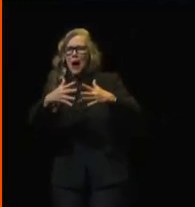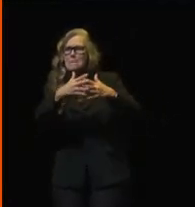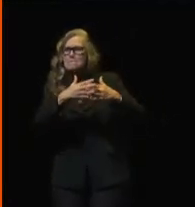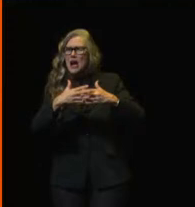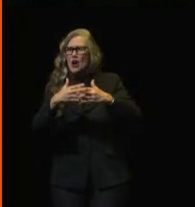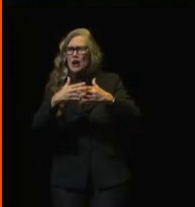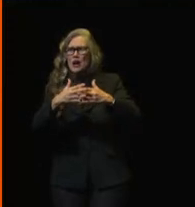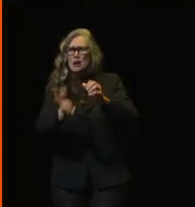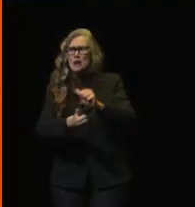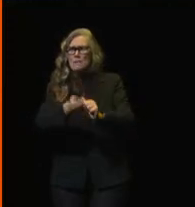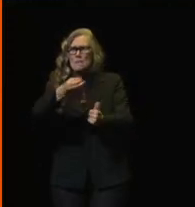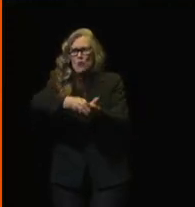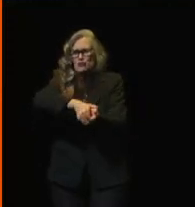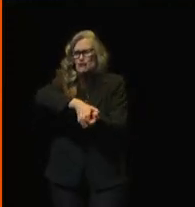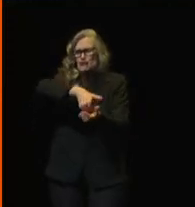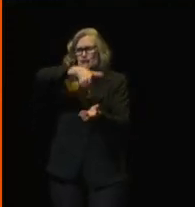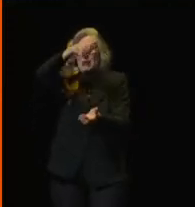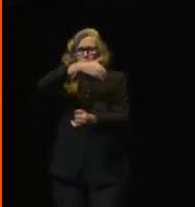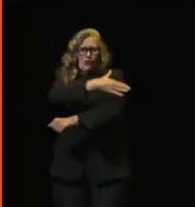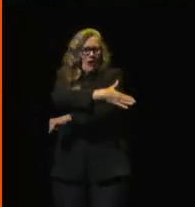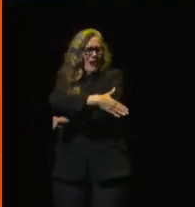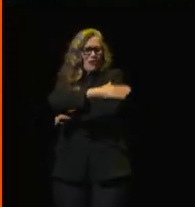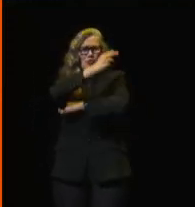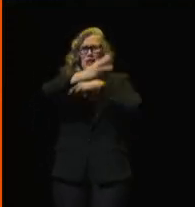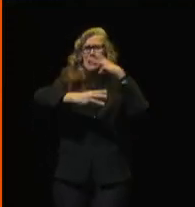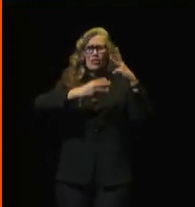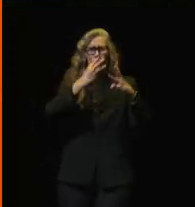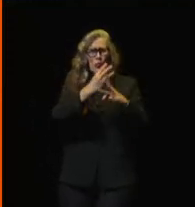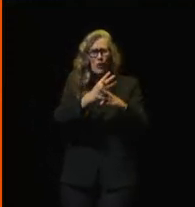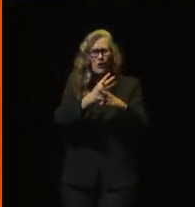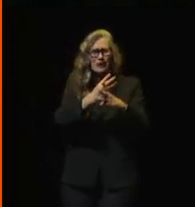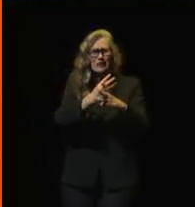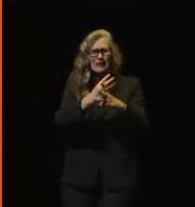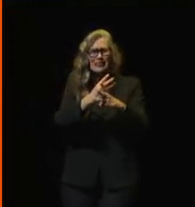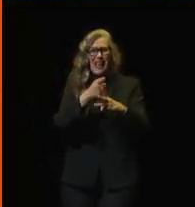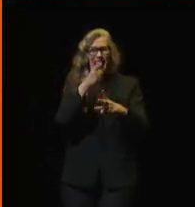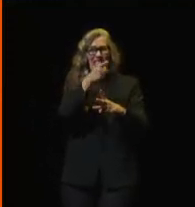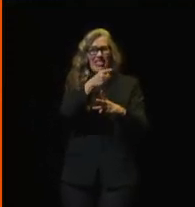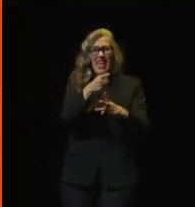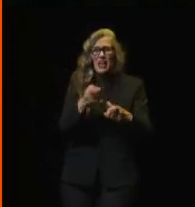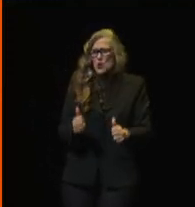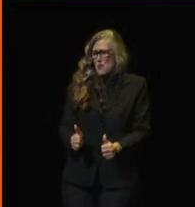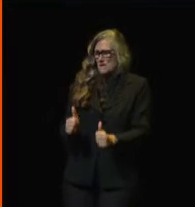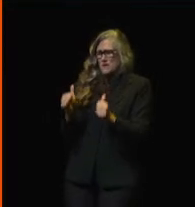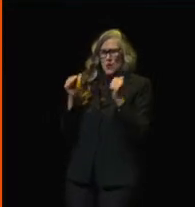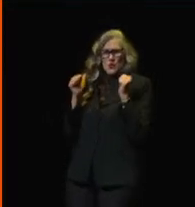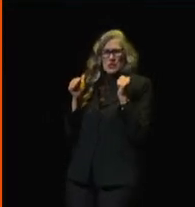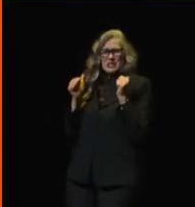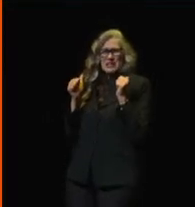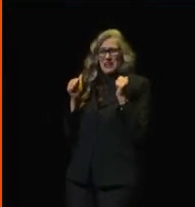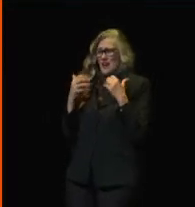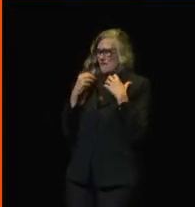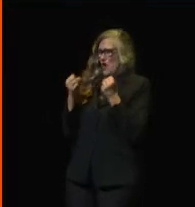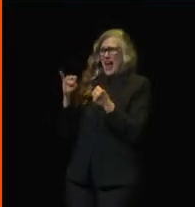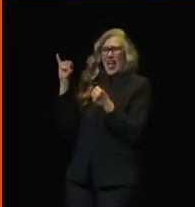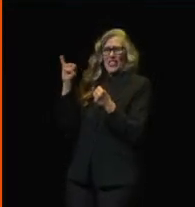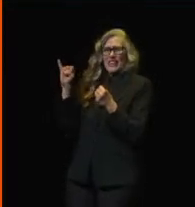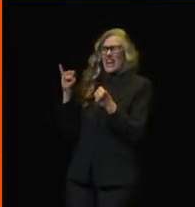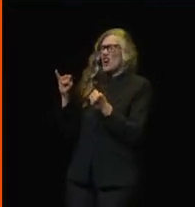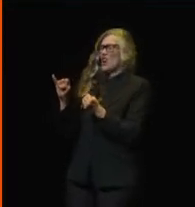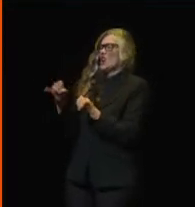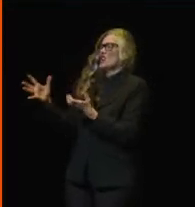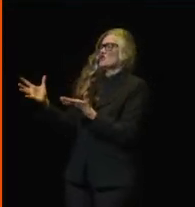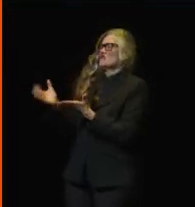fundamental care of its own citizens. Let them tell a dying man that health care isn't a human